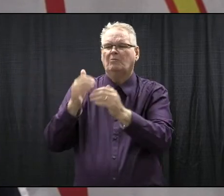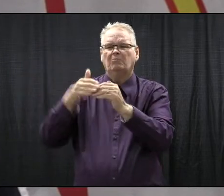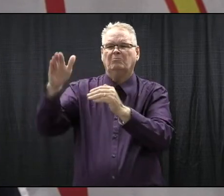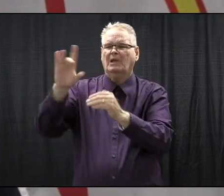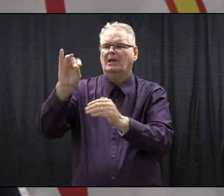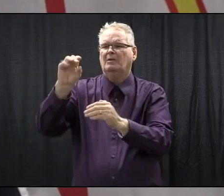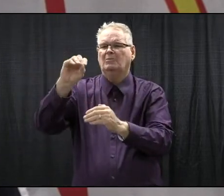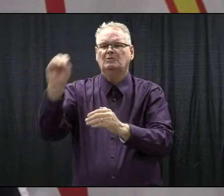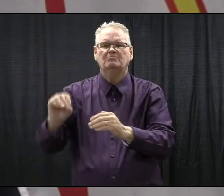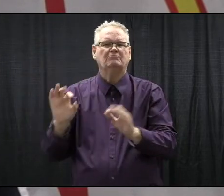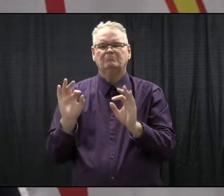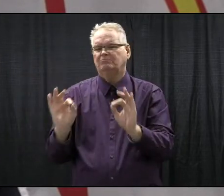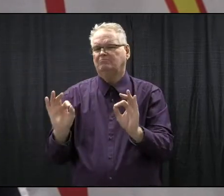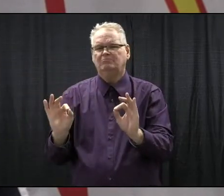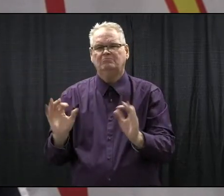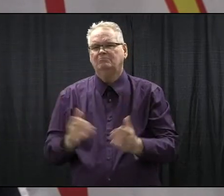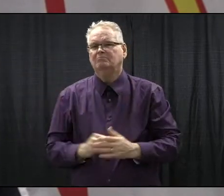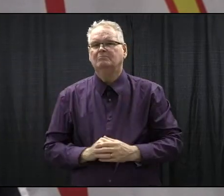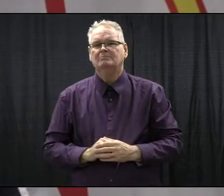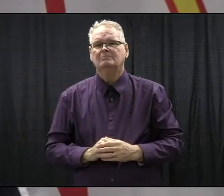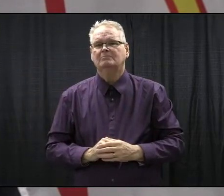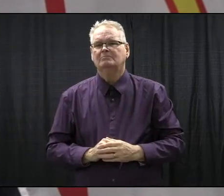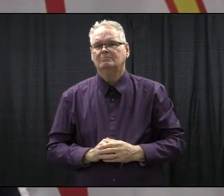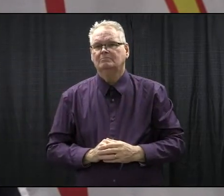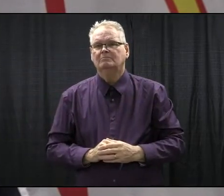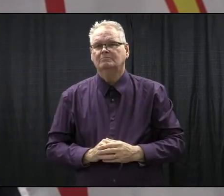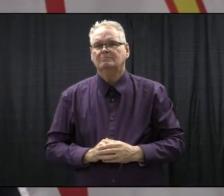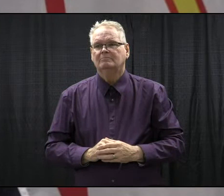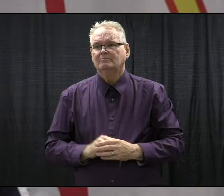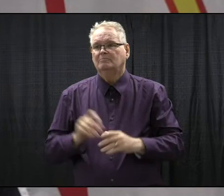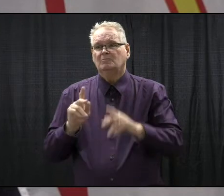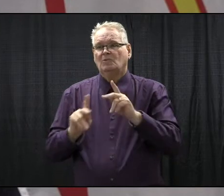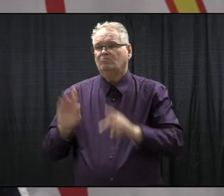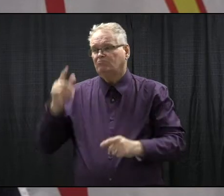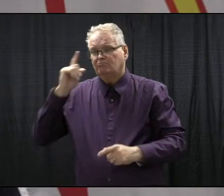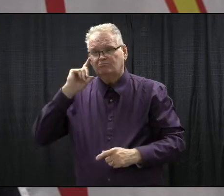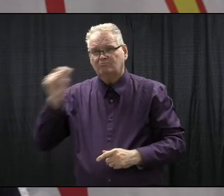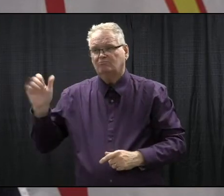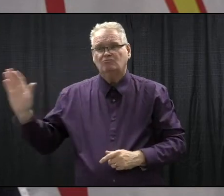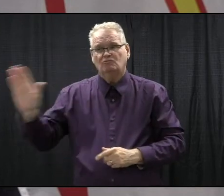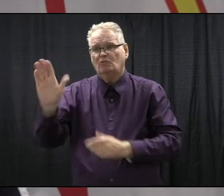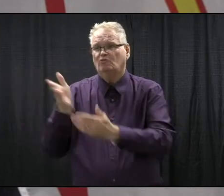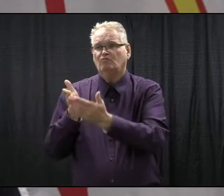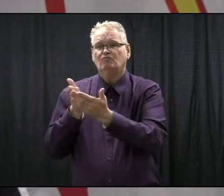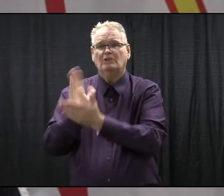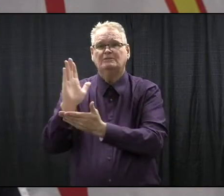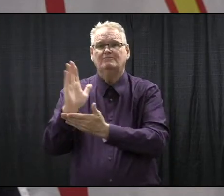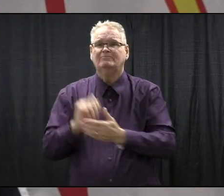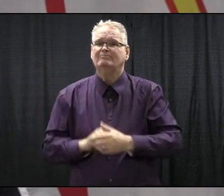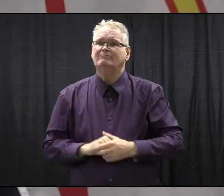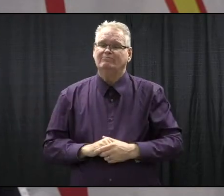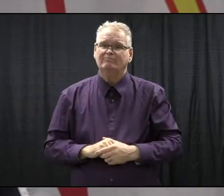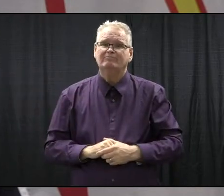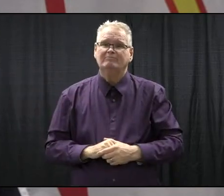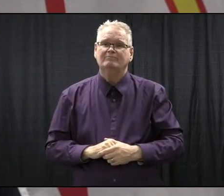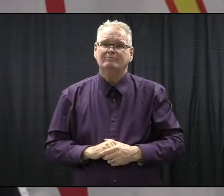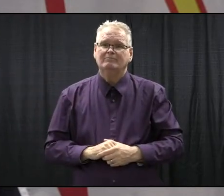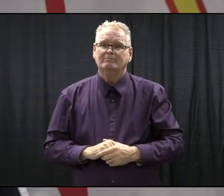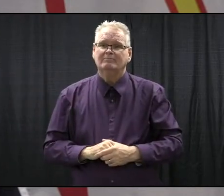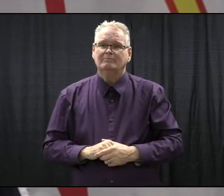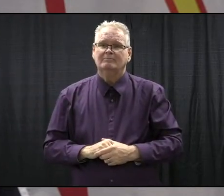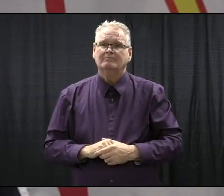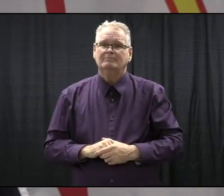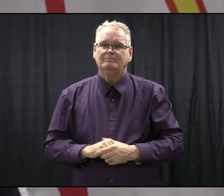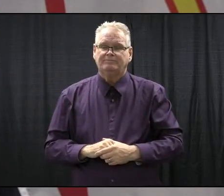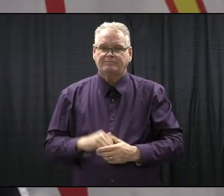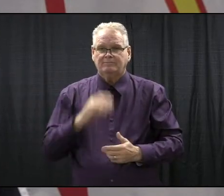certainly we would like to see that number rise in that age group, in the 20 to 29-year-olds in particular. We